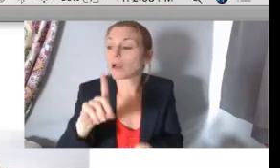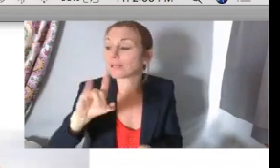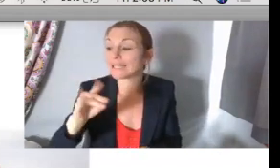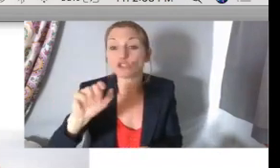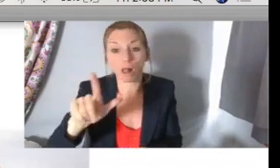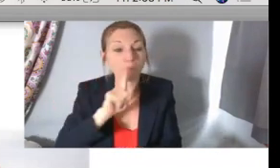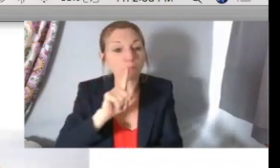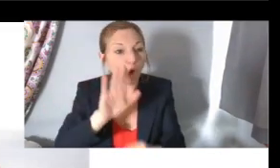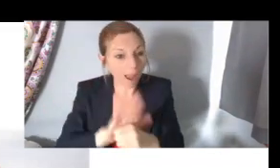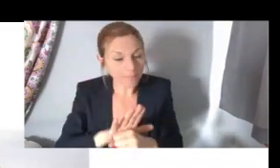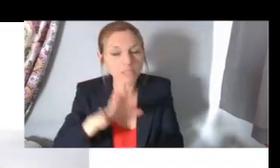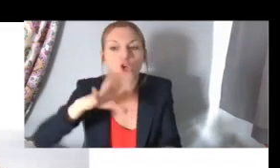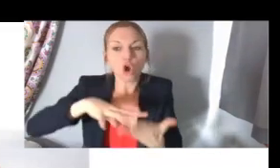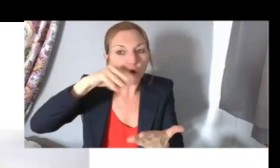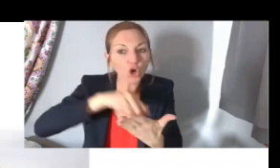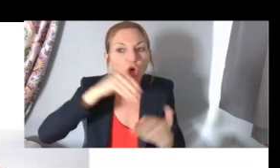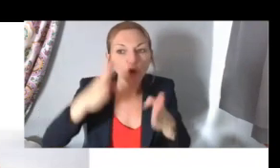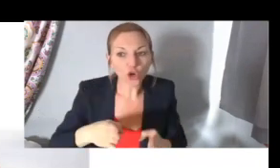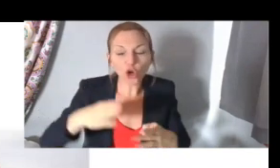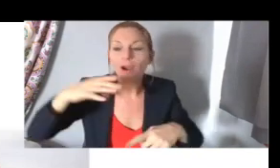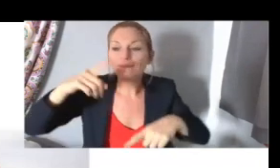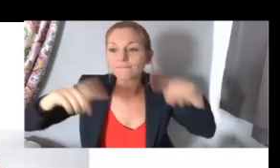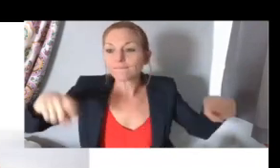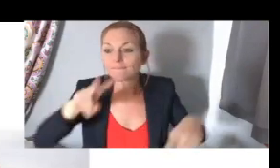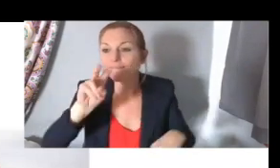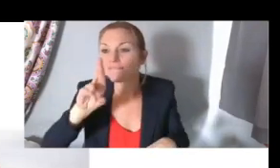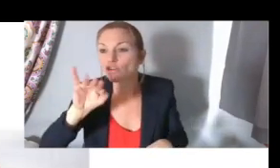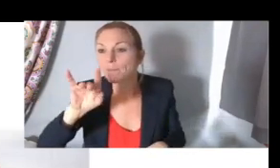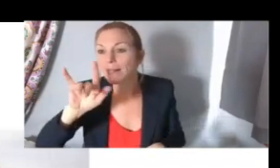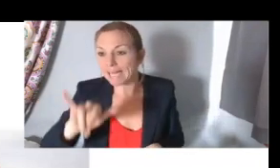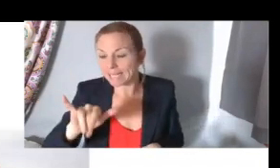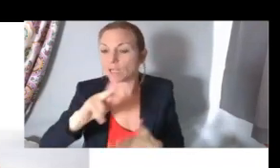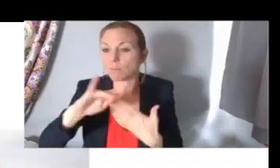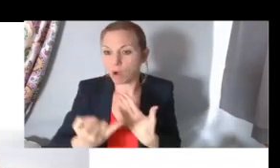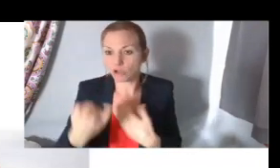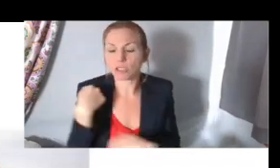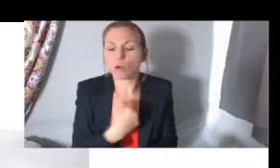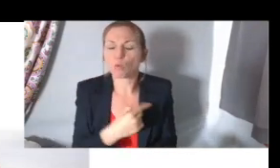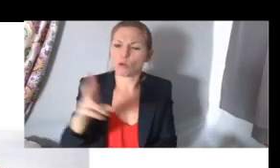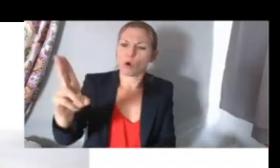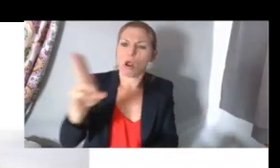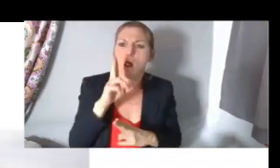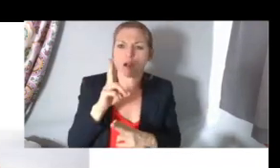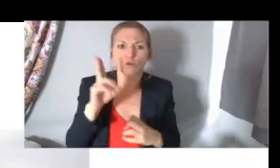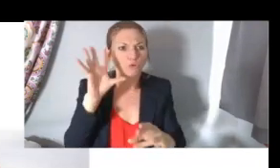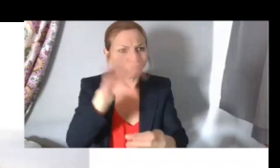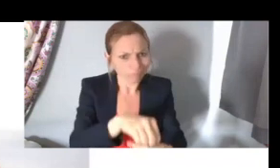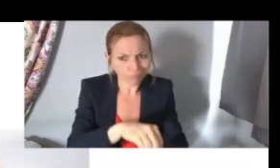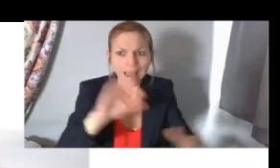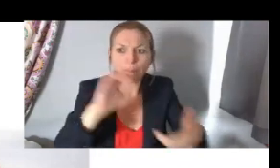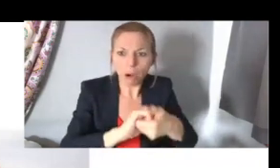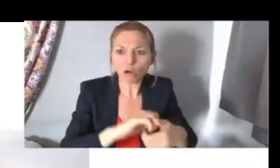Variability Project, and we are honored to be part of ELA's Uncommon Alliance and thrilled to bring to you this